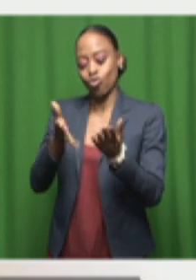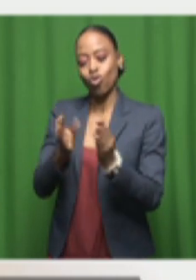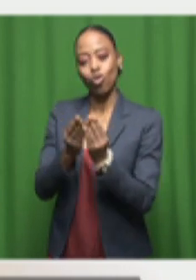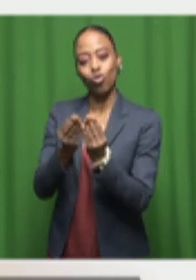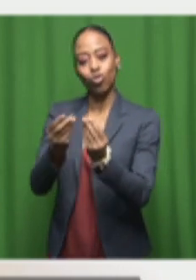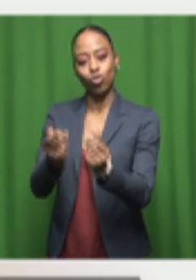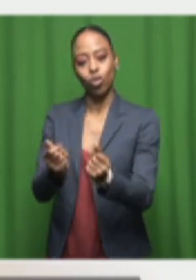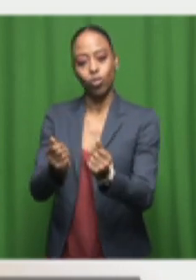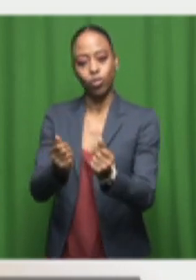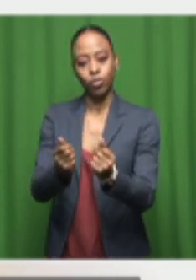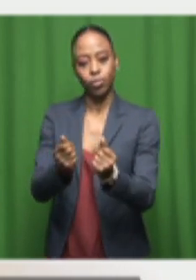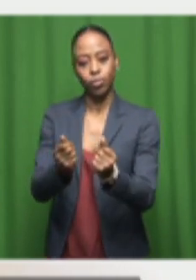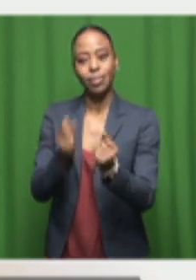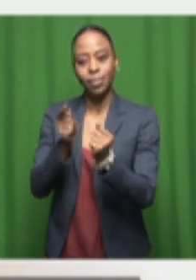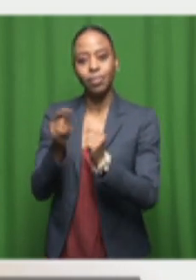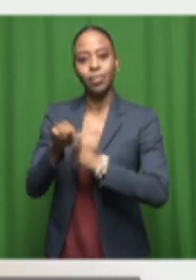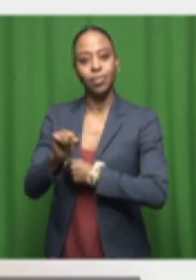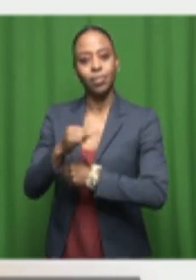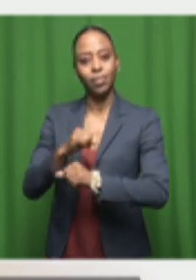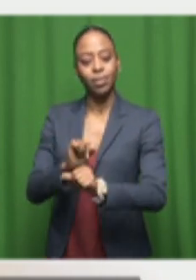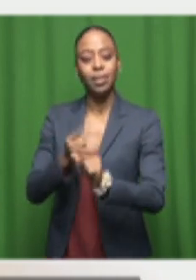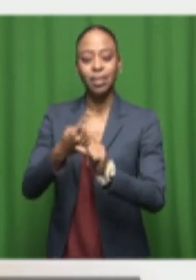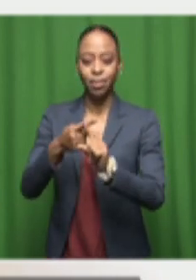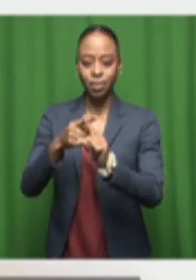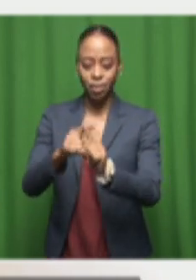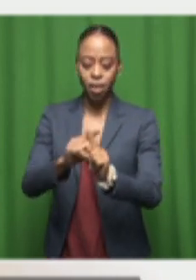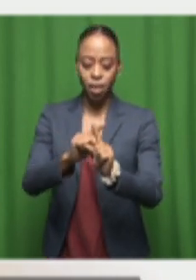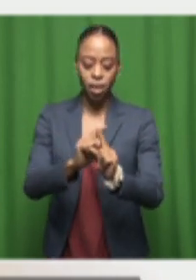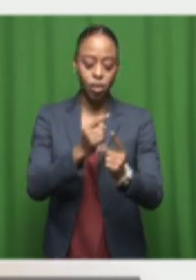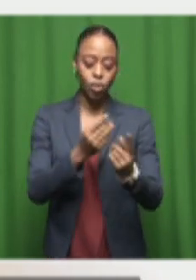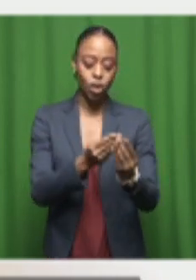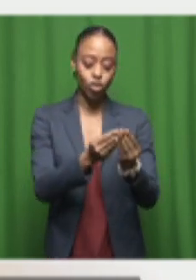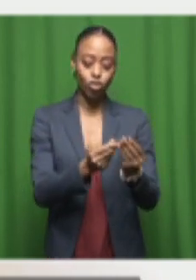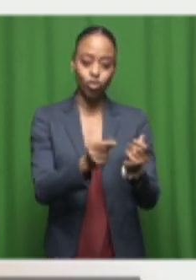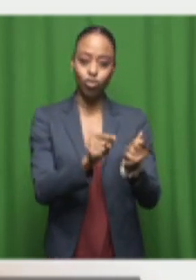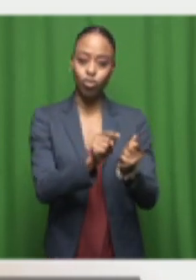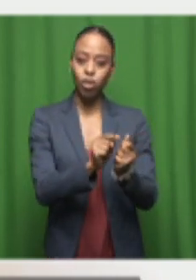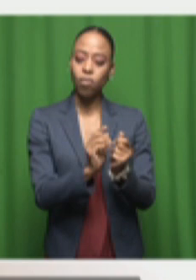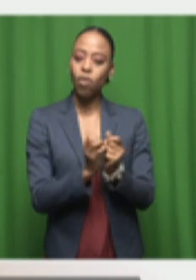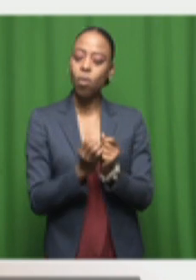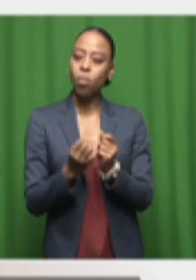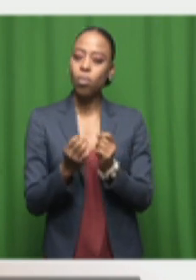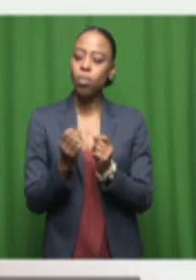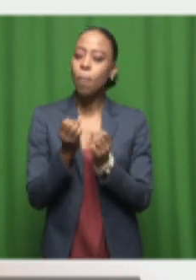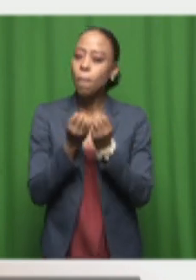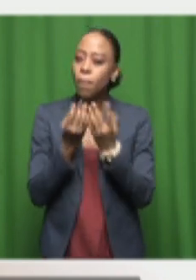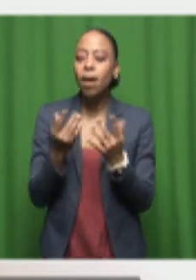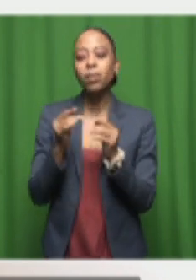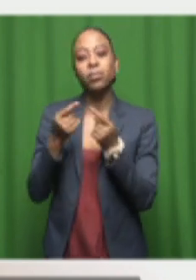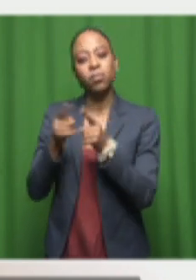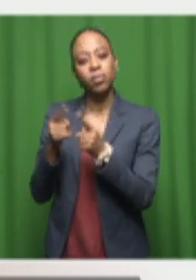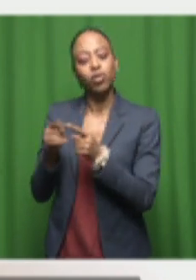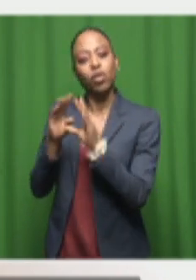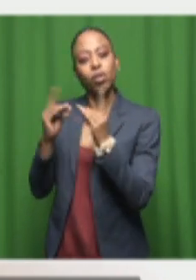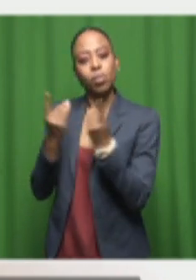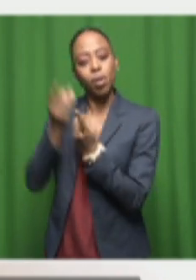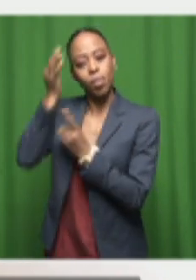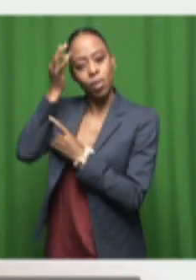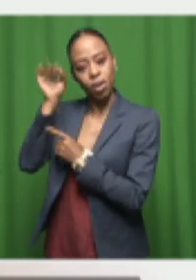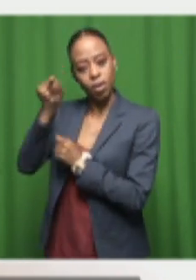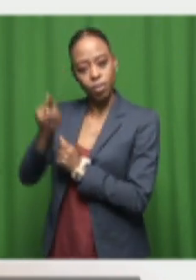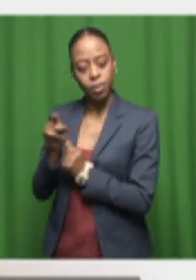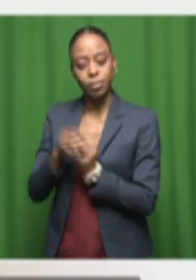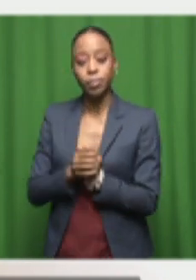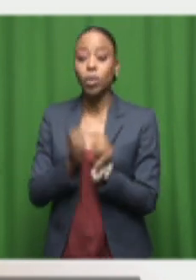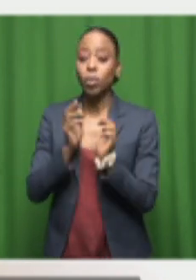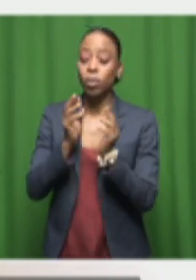strategic direction in terms of response is targeted, addressing this from a multi-sectoral point of view. And so we look forward